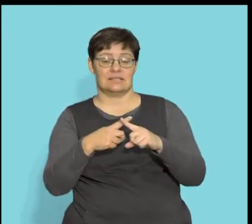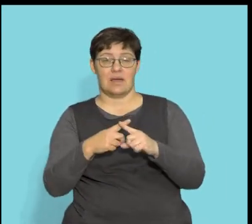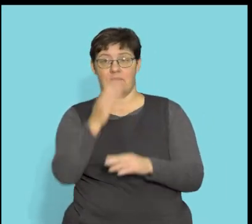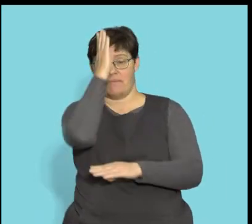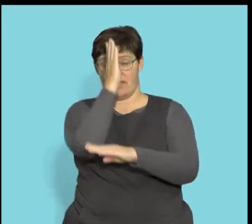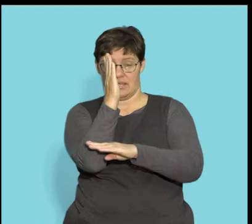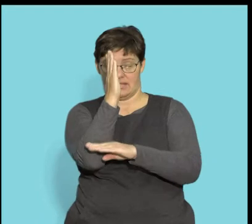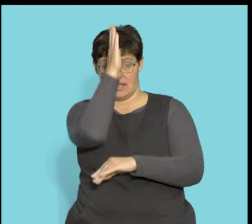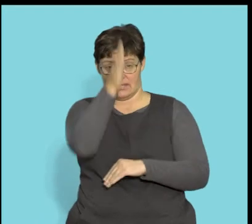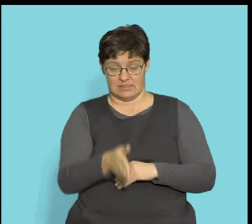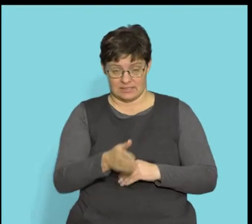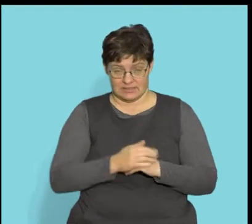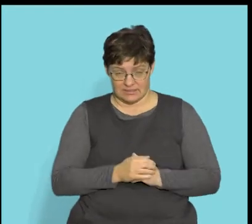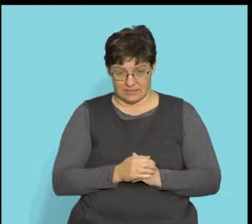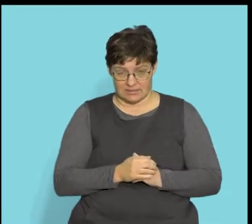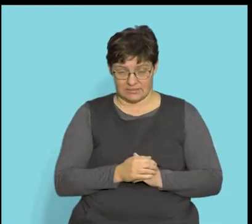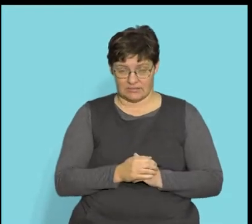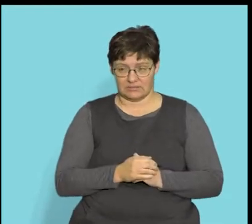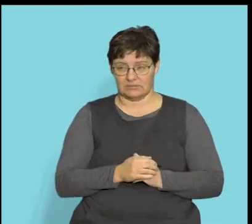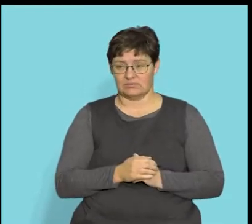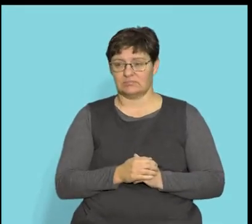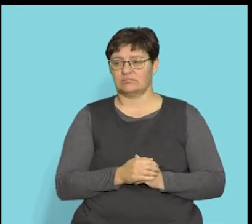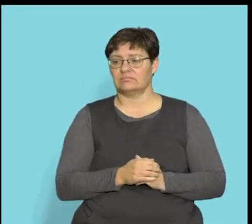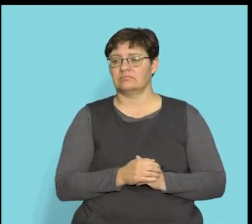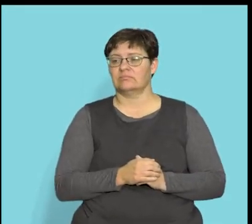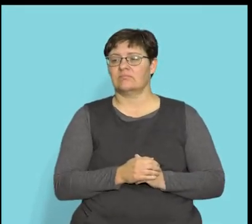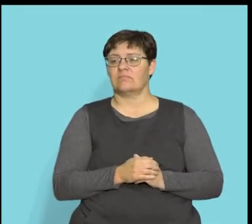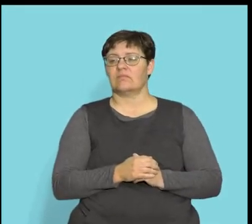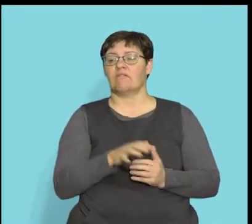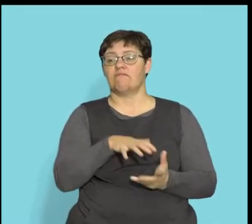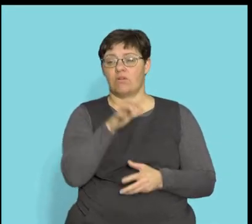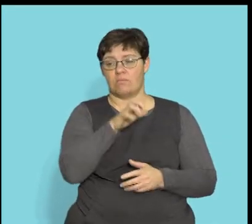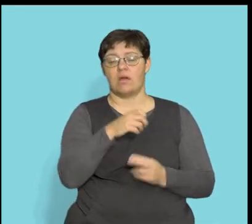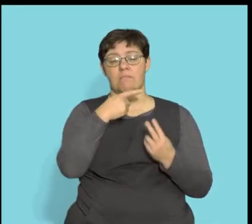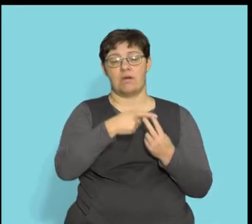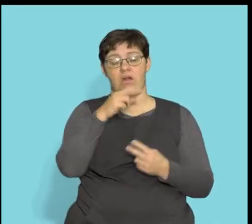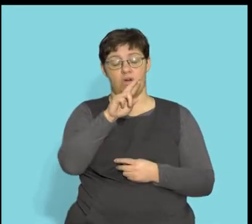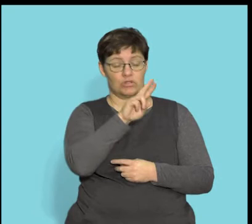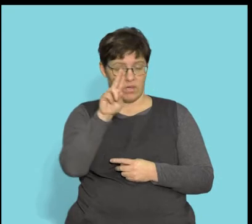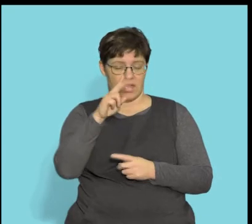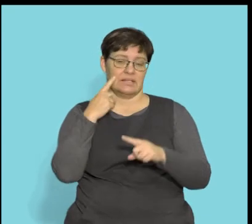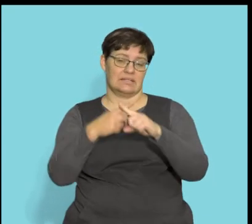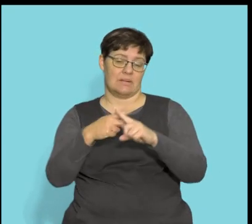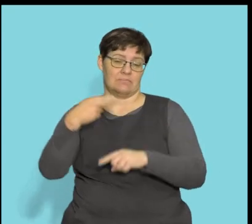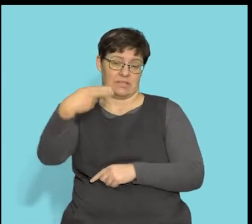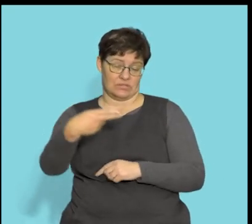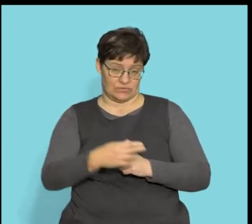my perpendicular height. So the volume of a cylinder is pi r squared times height.